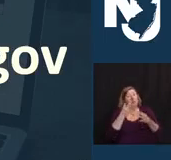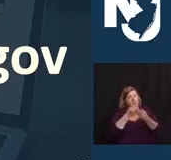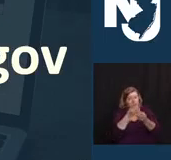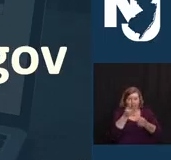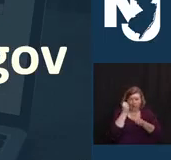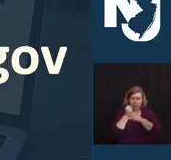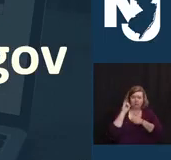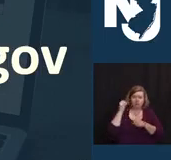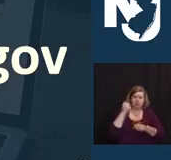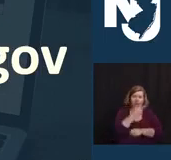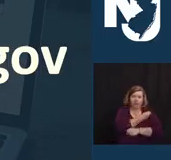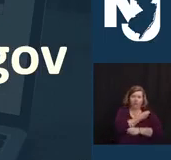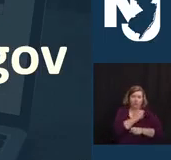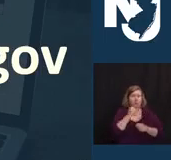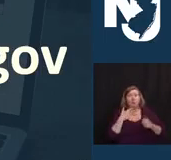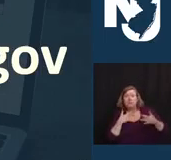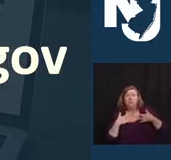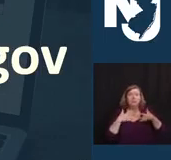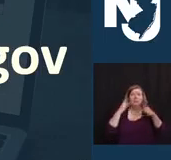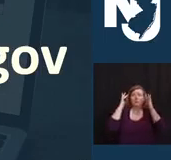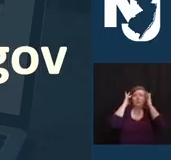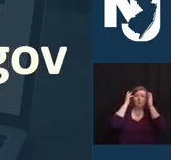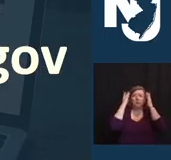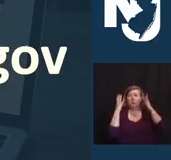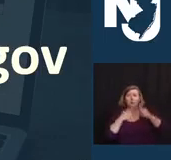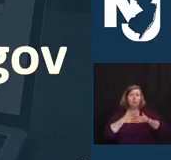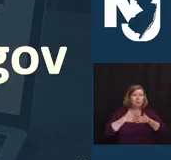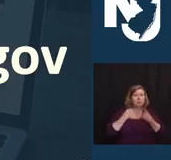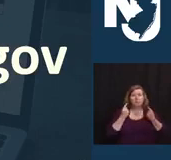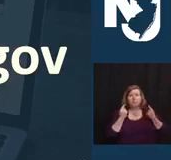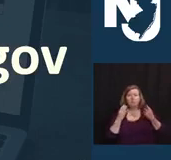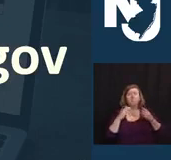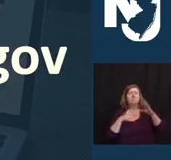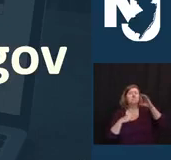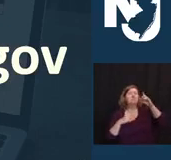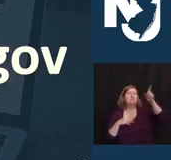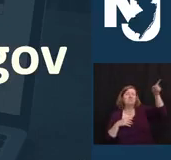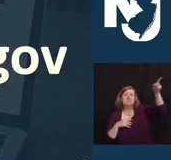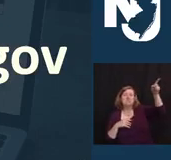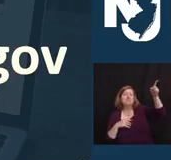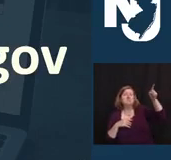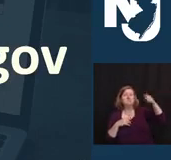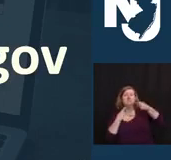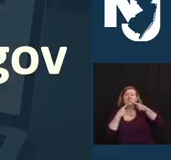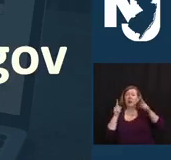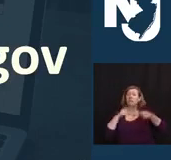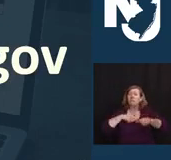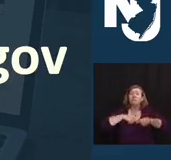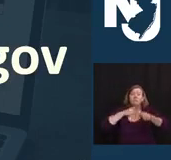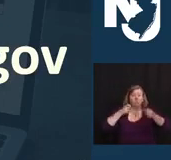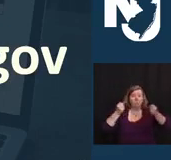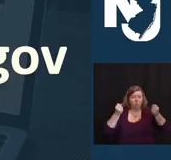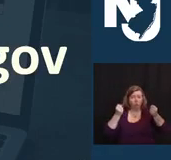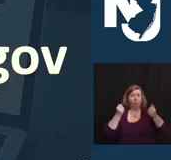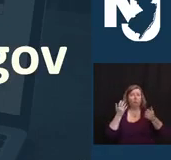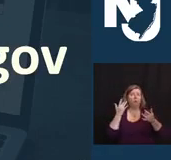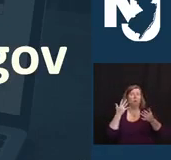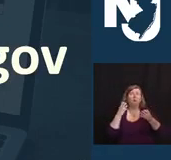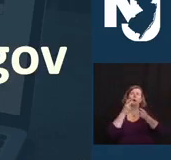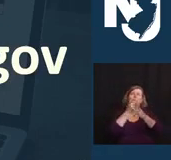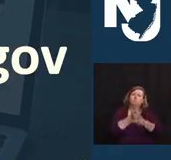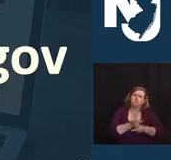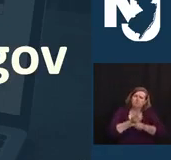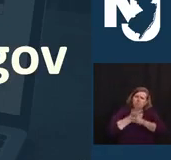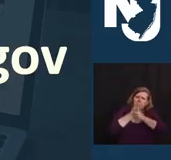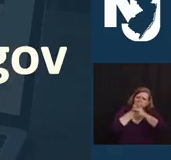worry. This review by the CDC and the FDA is coming out of an abundance of caution. Moreover, this review is critical